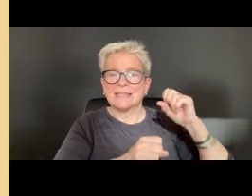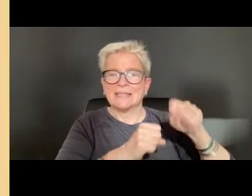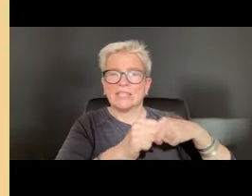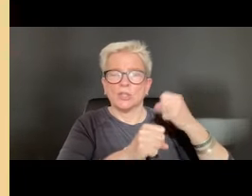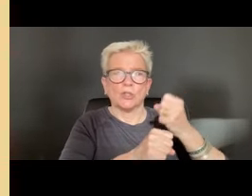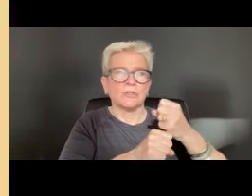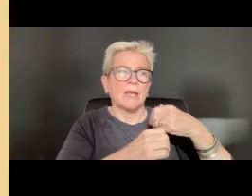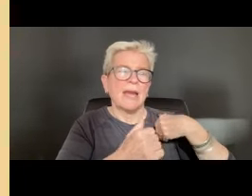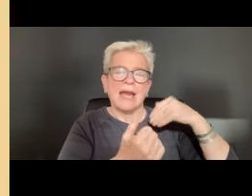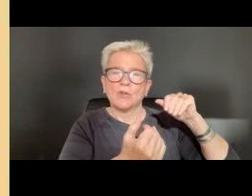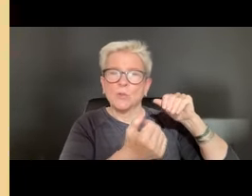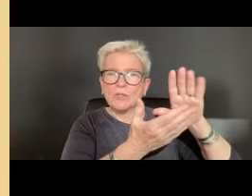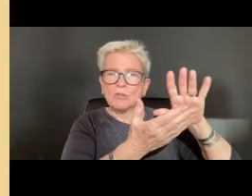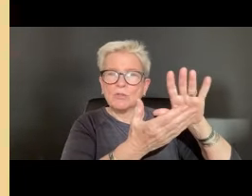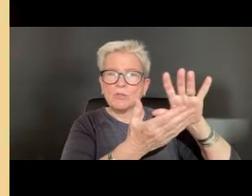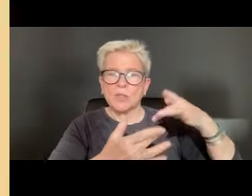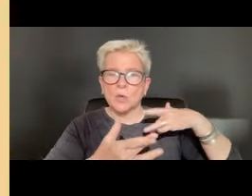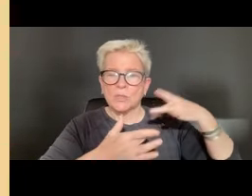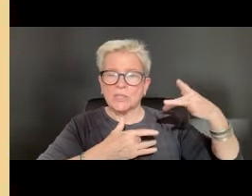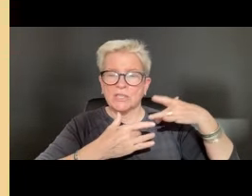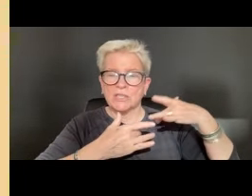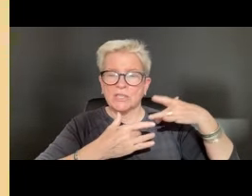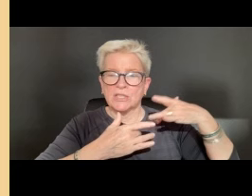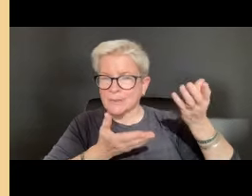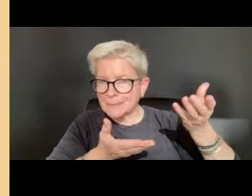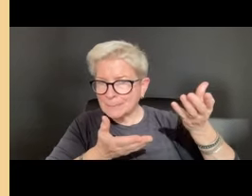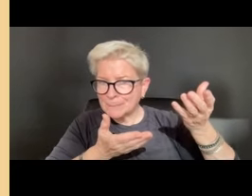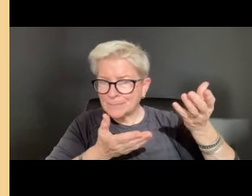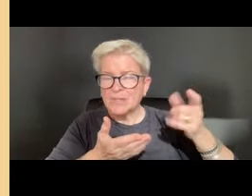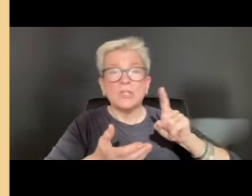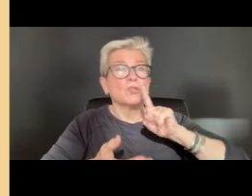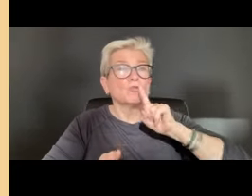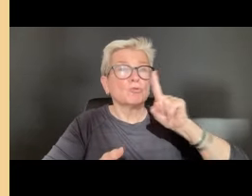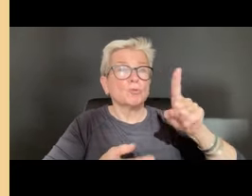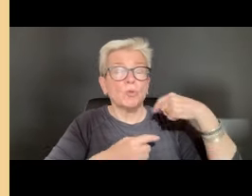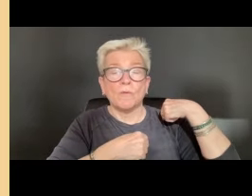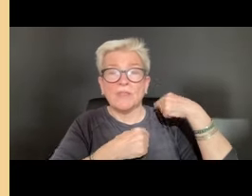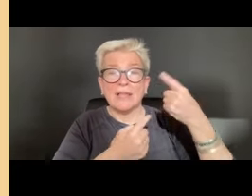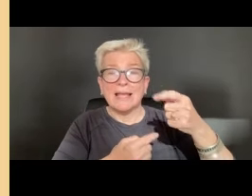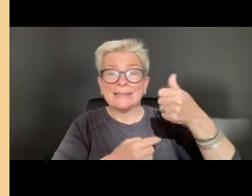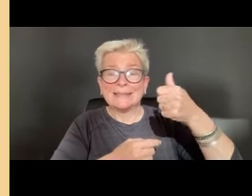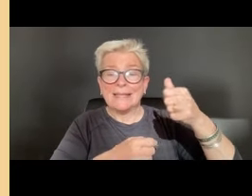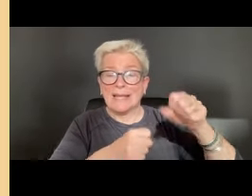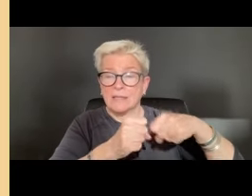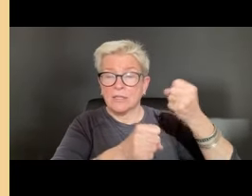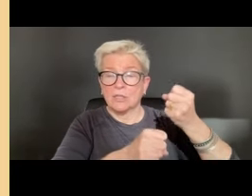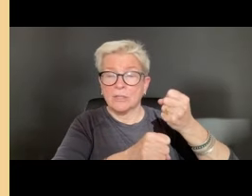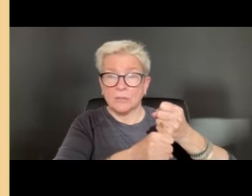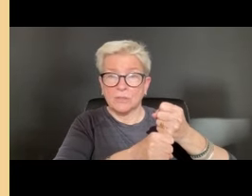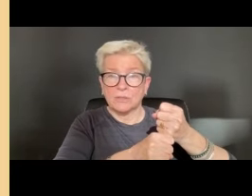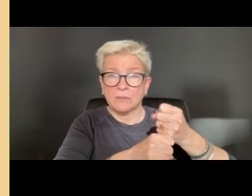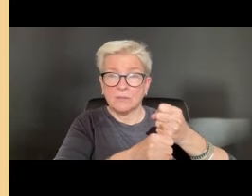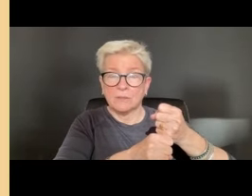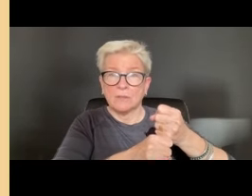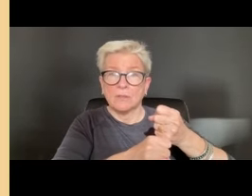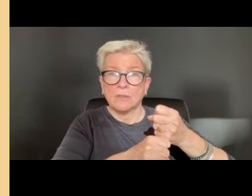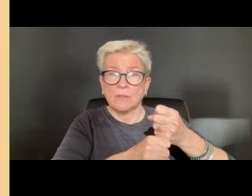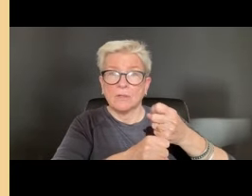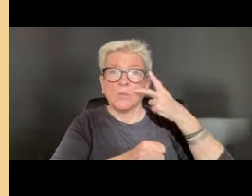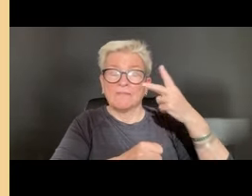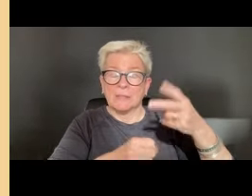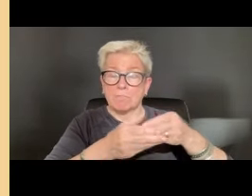address those concerns? So it is true, over the last 10 years, we've had pretty historic housing